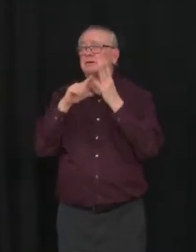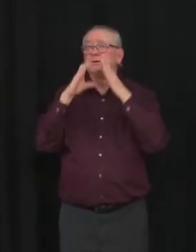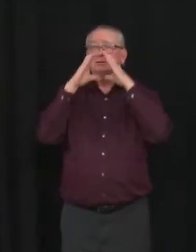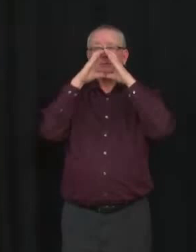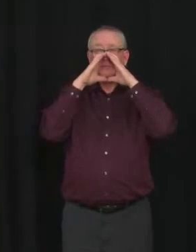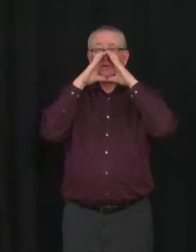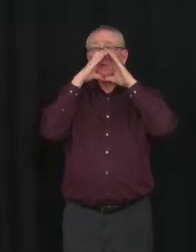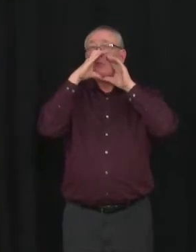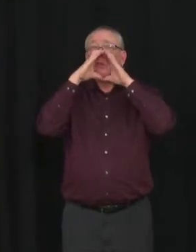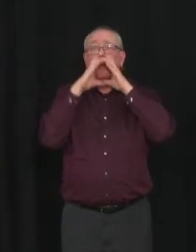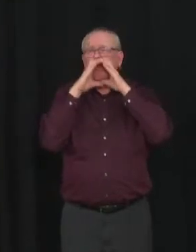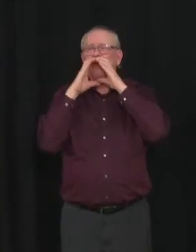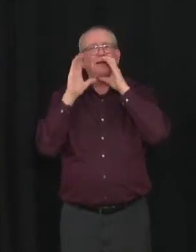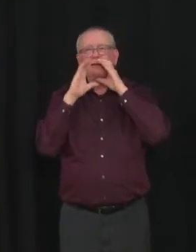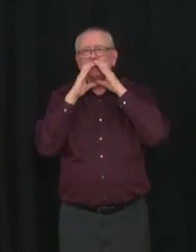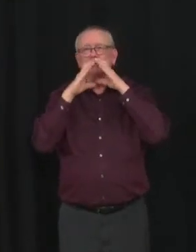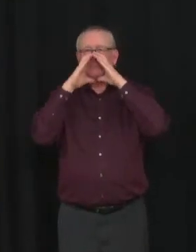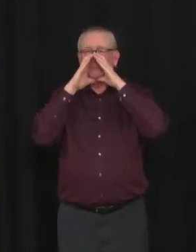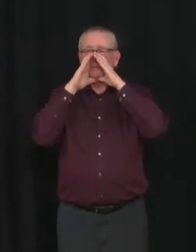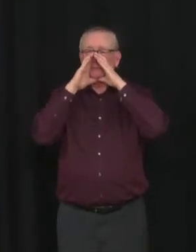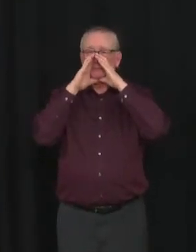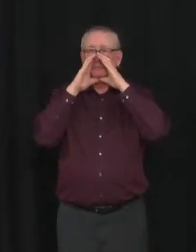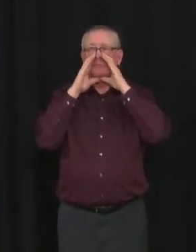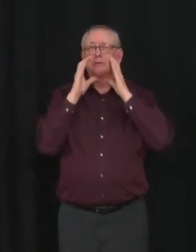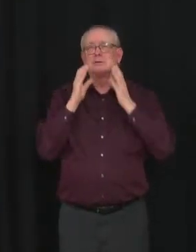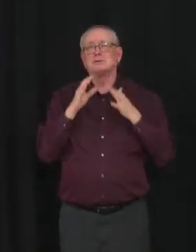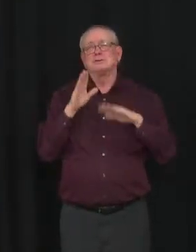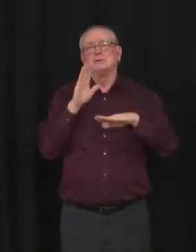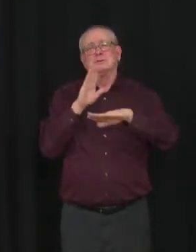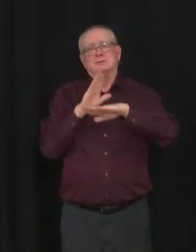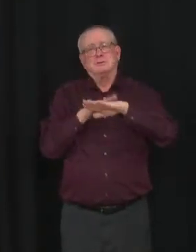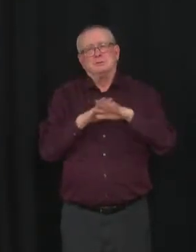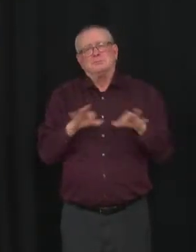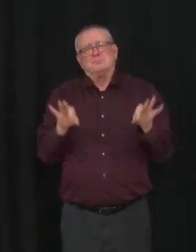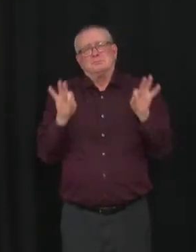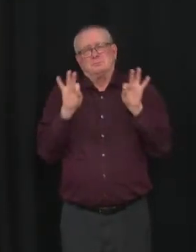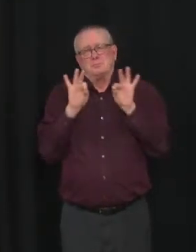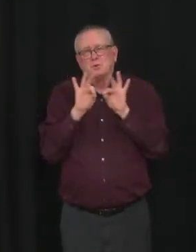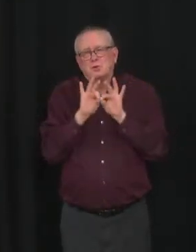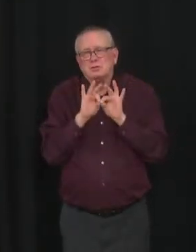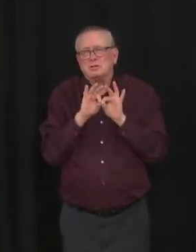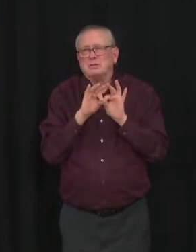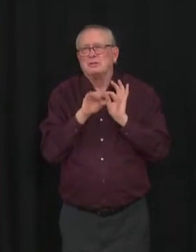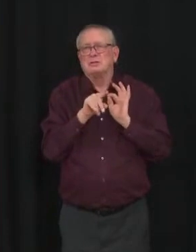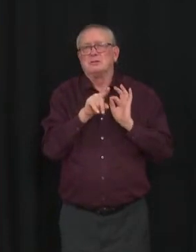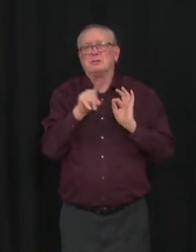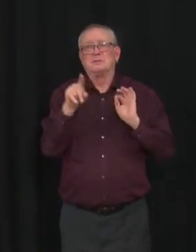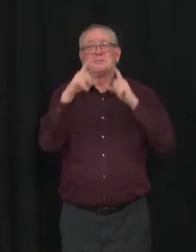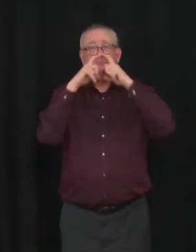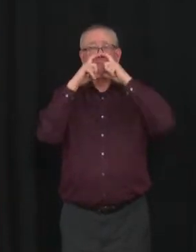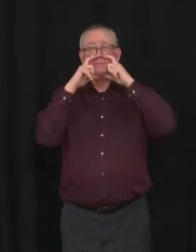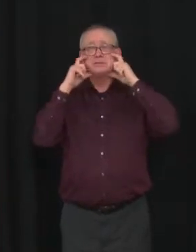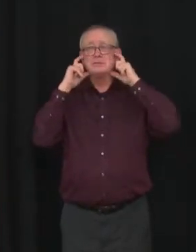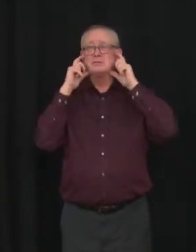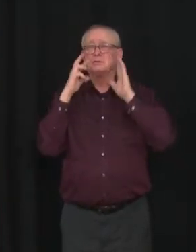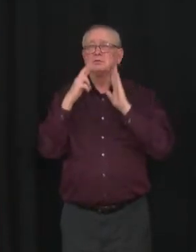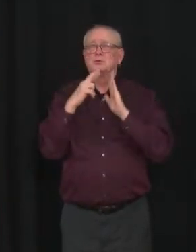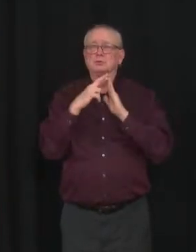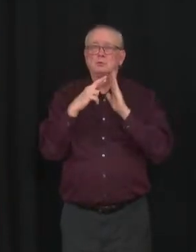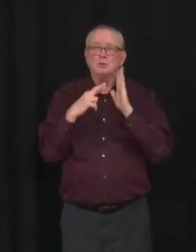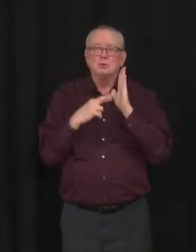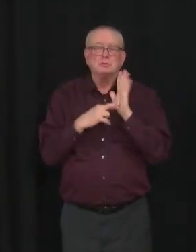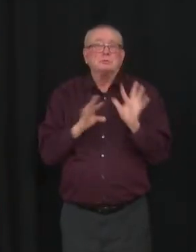effective. So again, I think it's really important that people know that the mask mandate is critical right now,